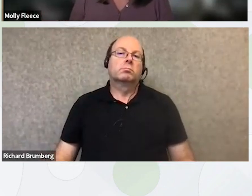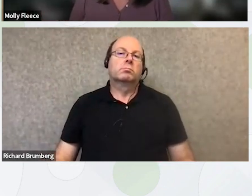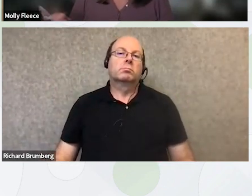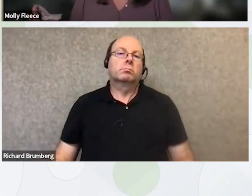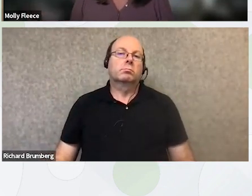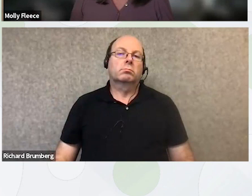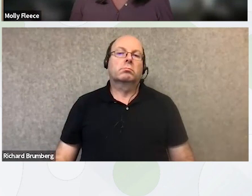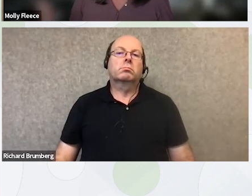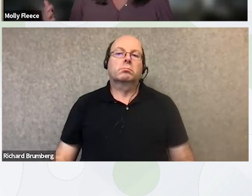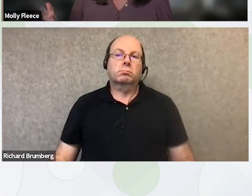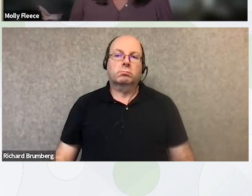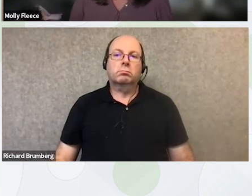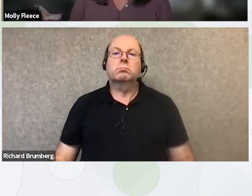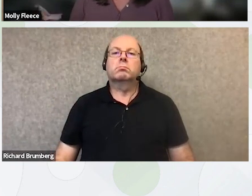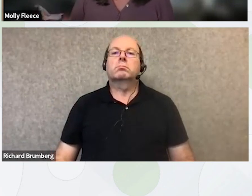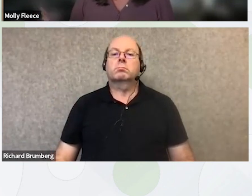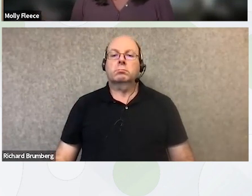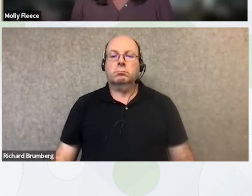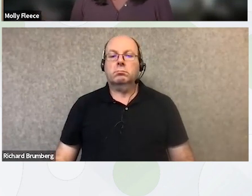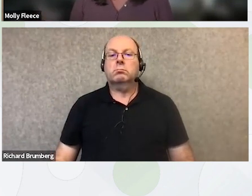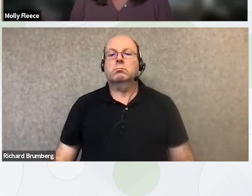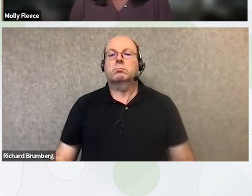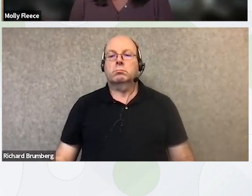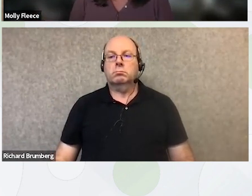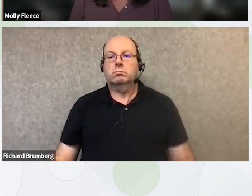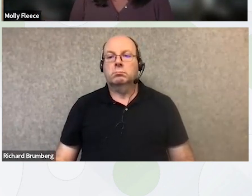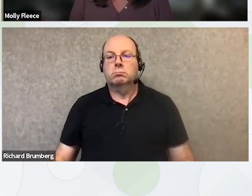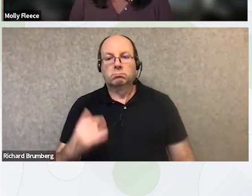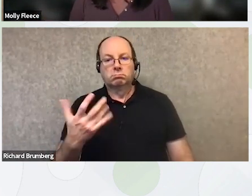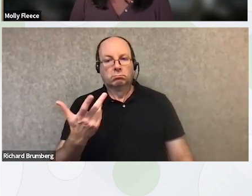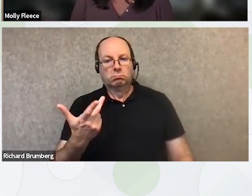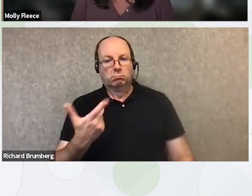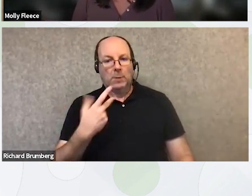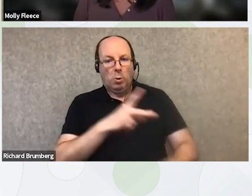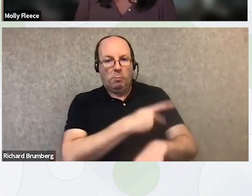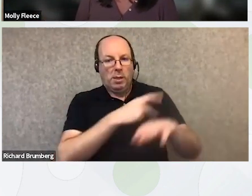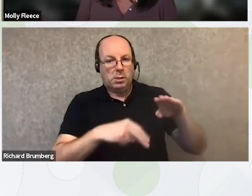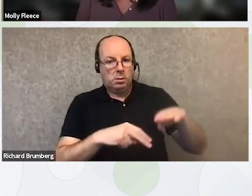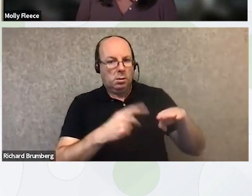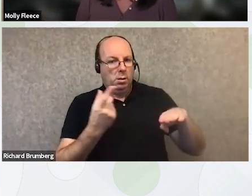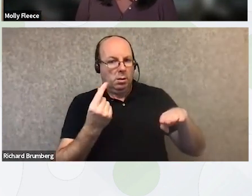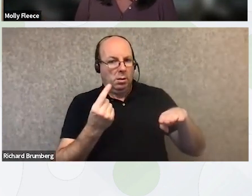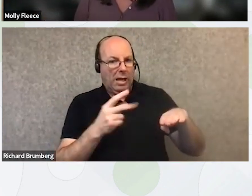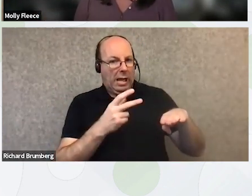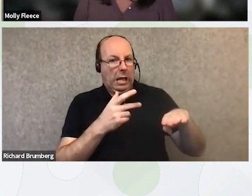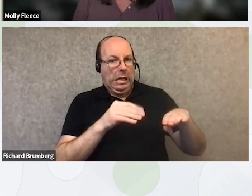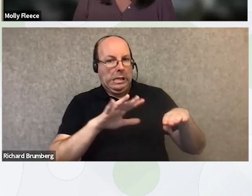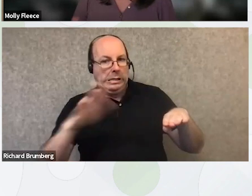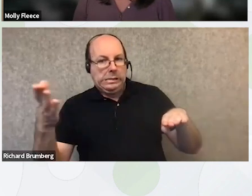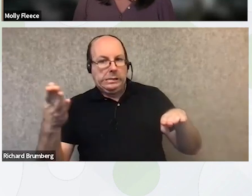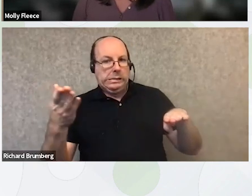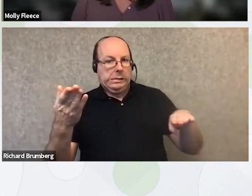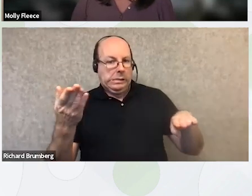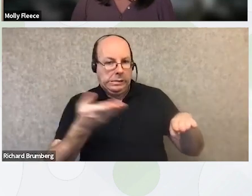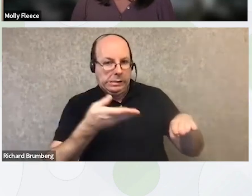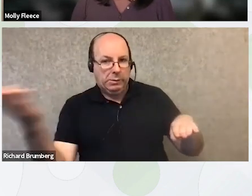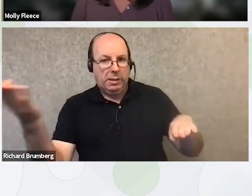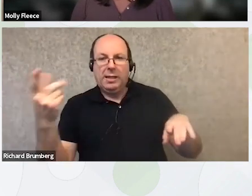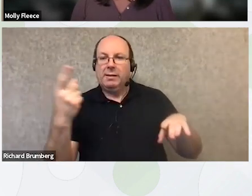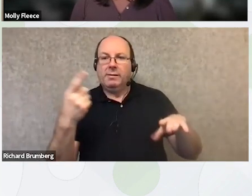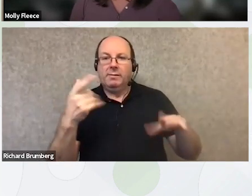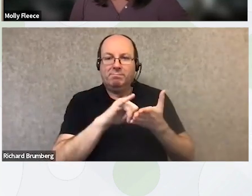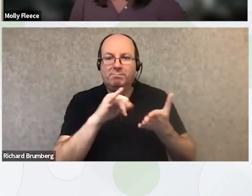cannot isolate, how to transfer a resident to a different facility, placing physical barriers, how to optimize